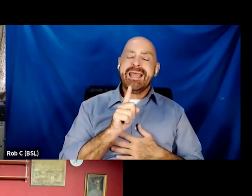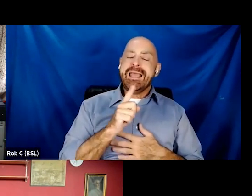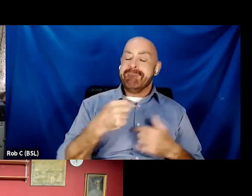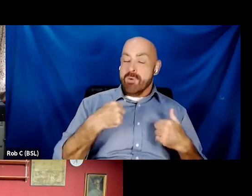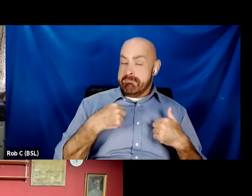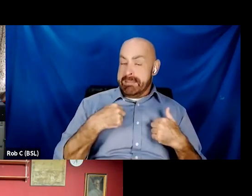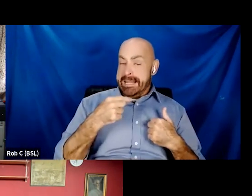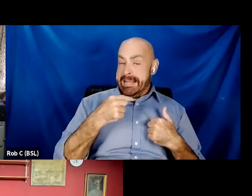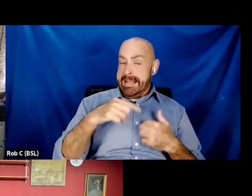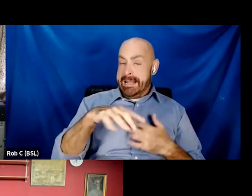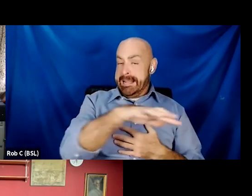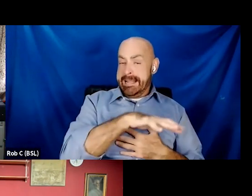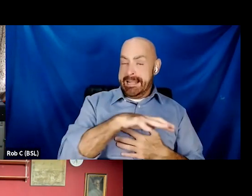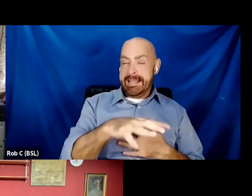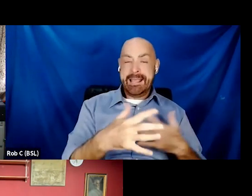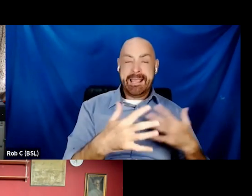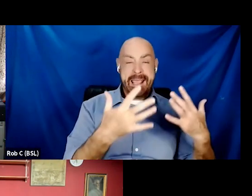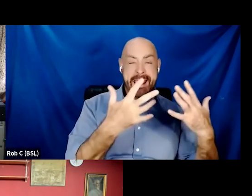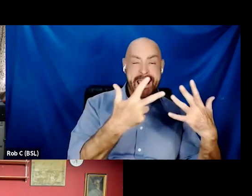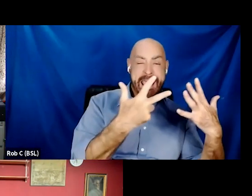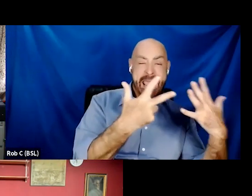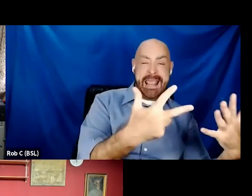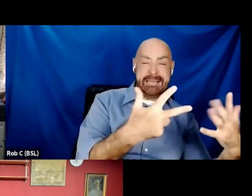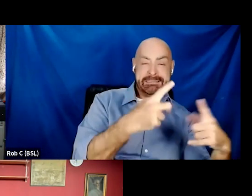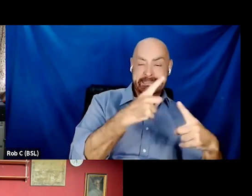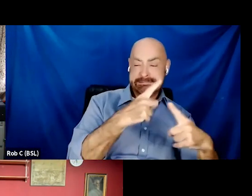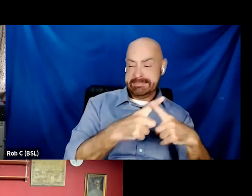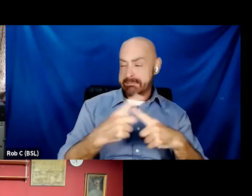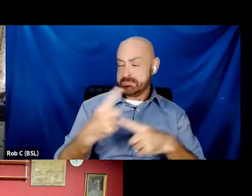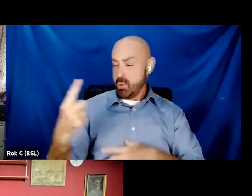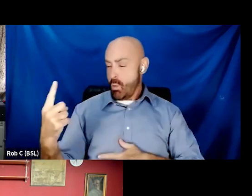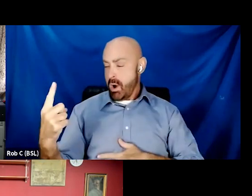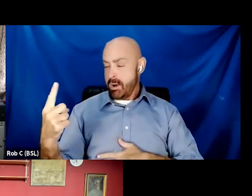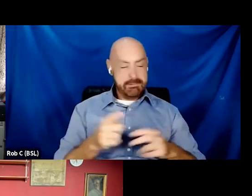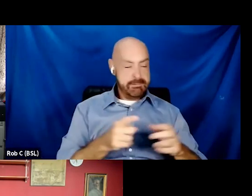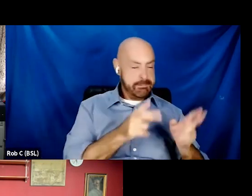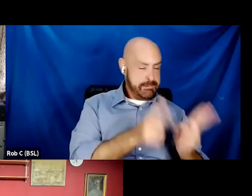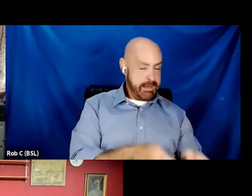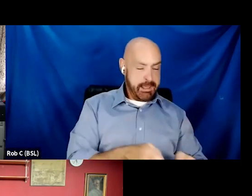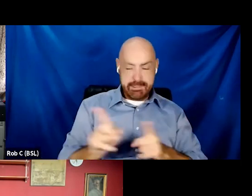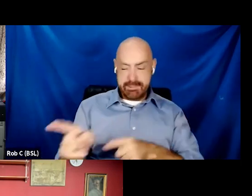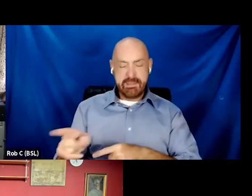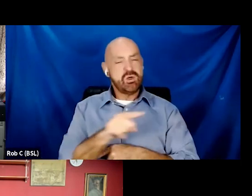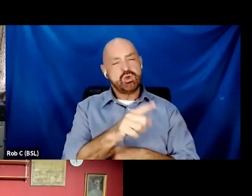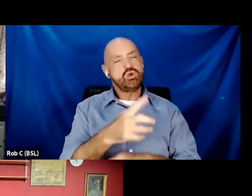that 8-to-1 difference in mortality. And also the elderly people in the